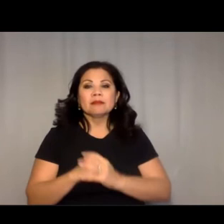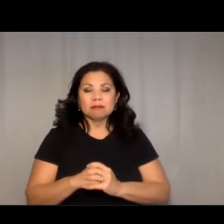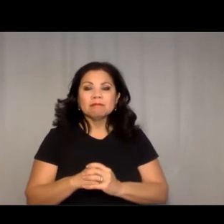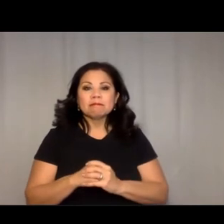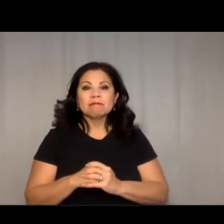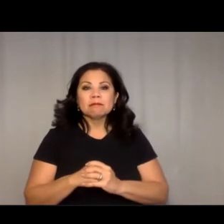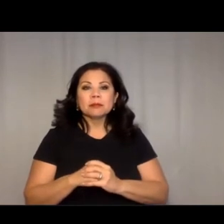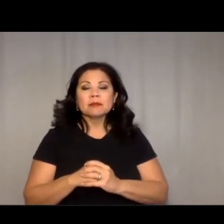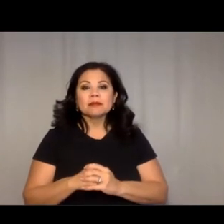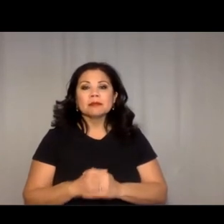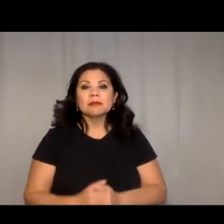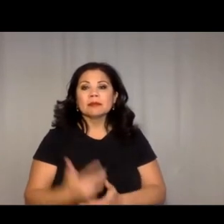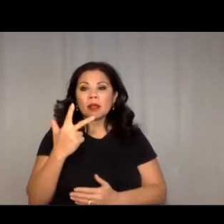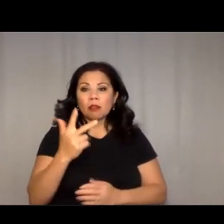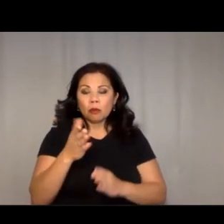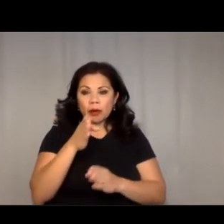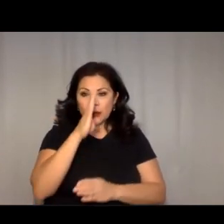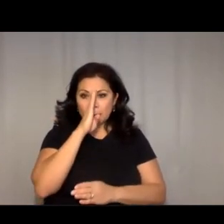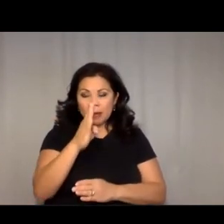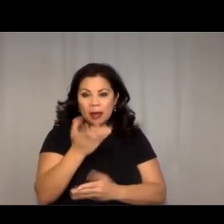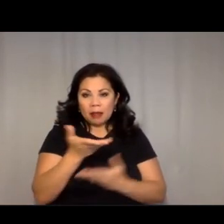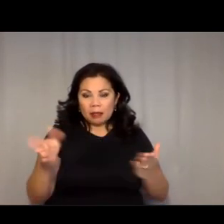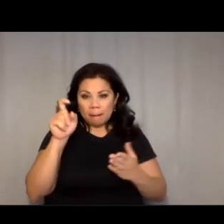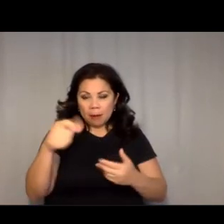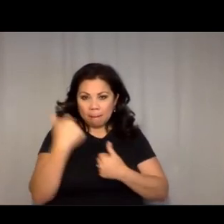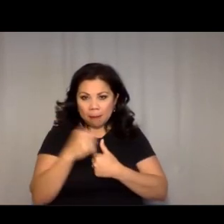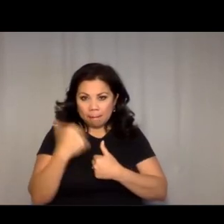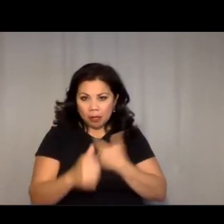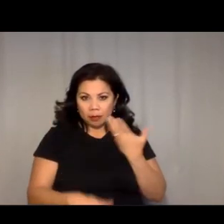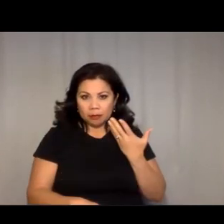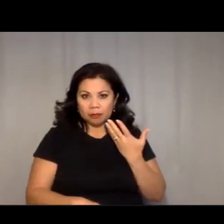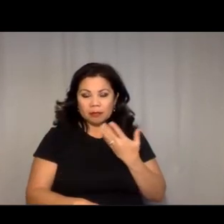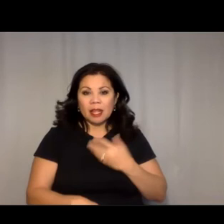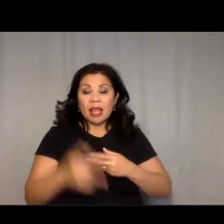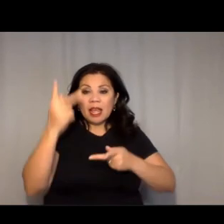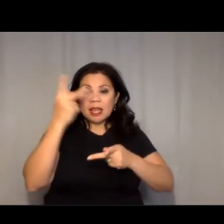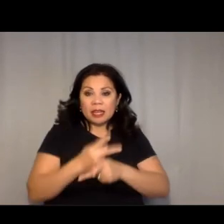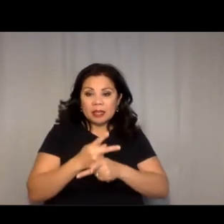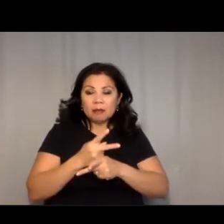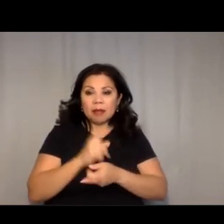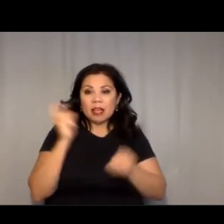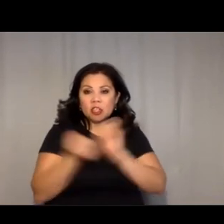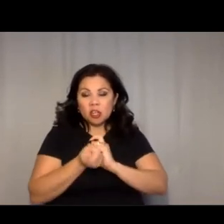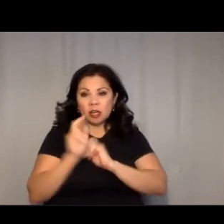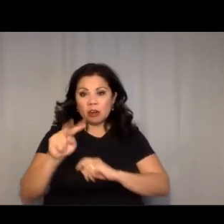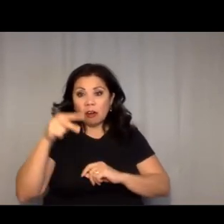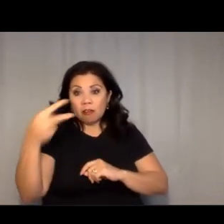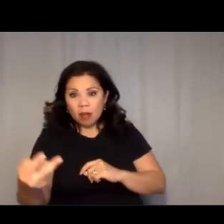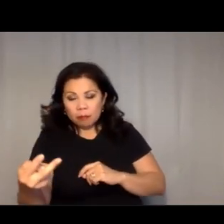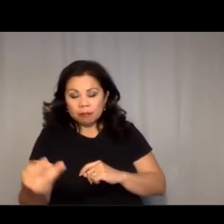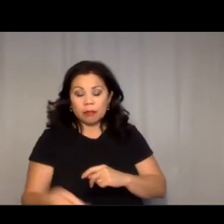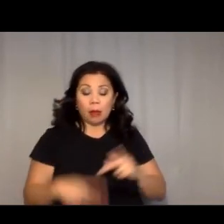So there are three main things you need to remember. The first thing is keep, change, flip. Then multiply,